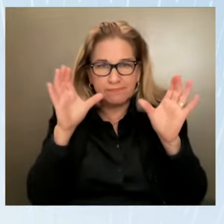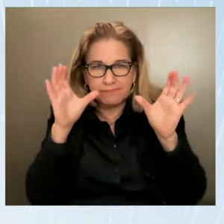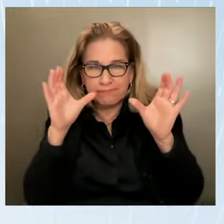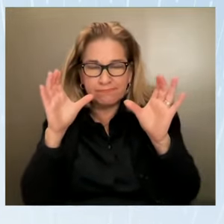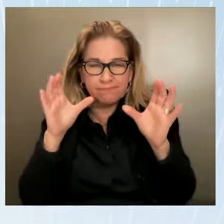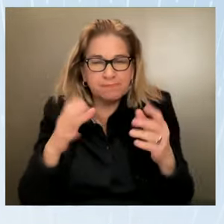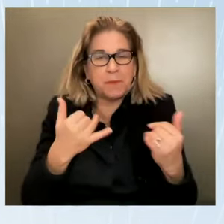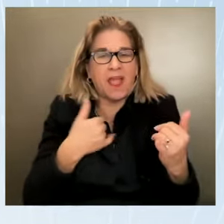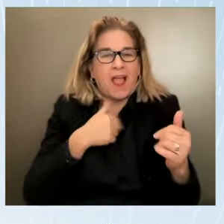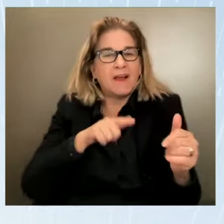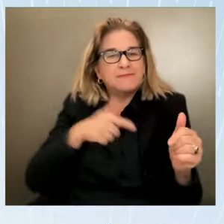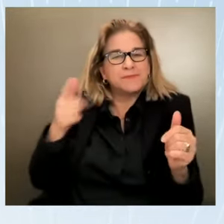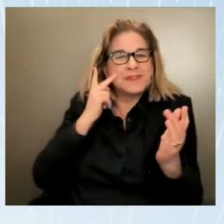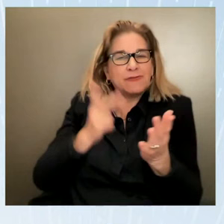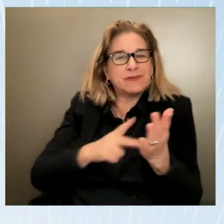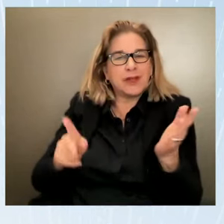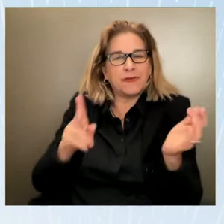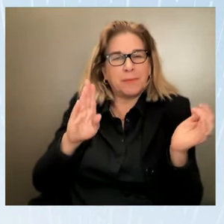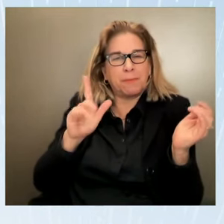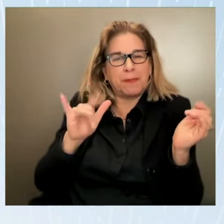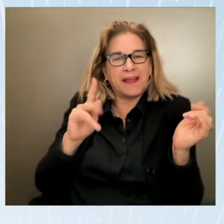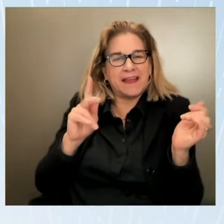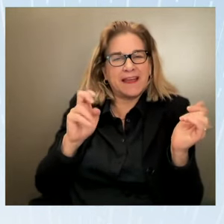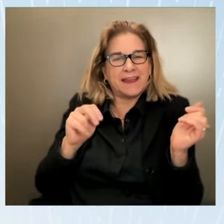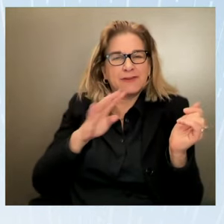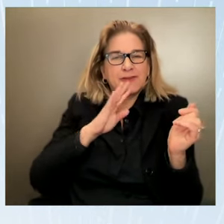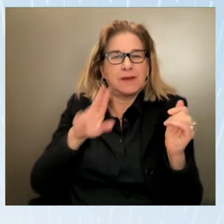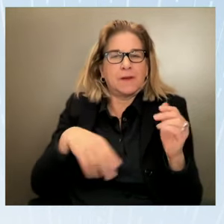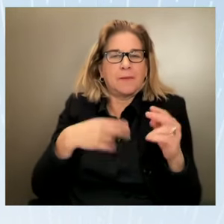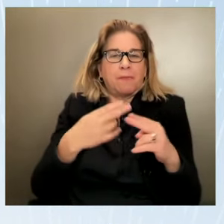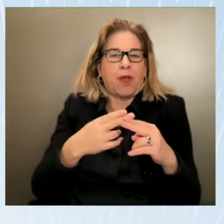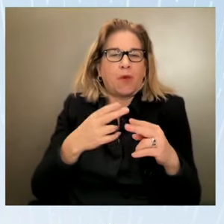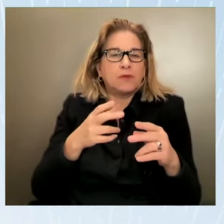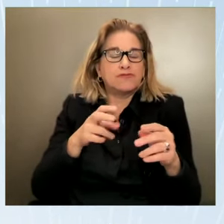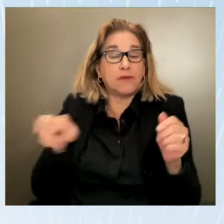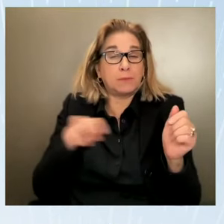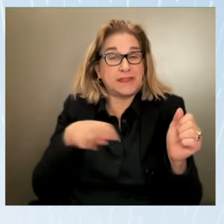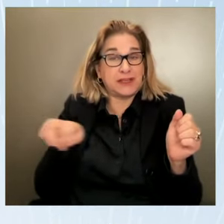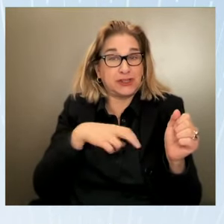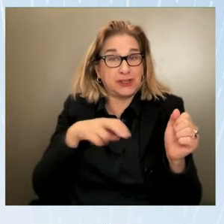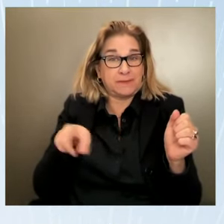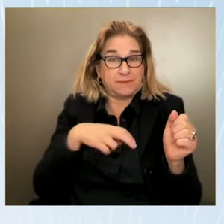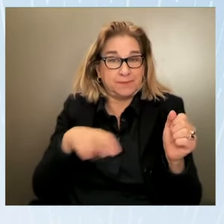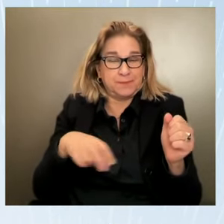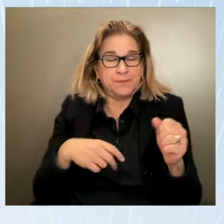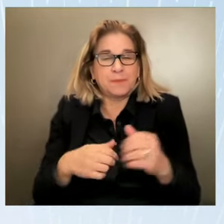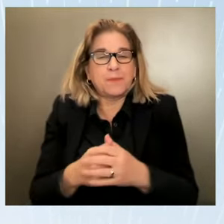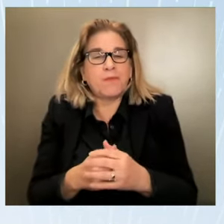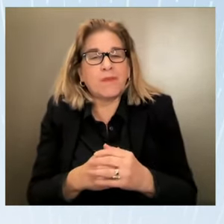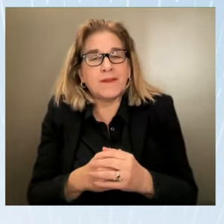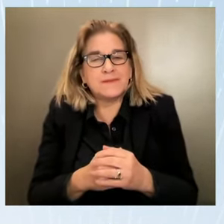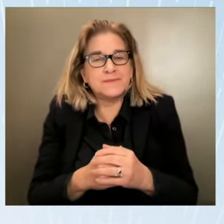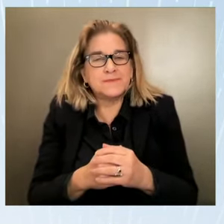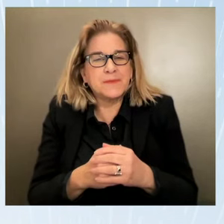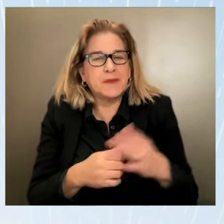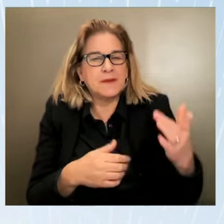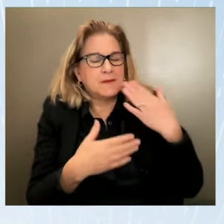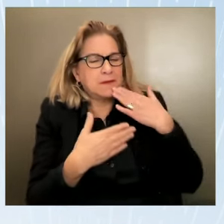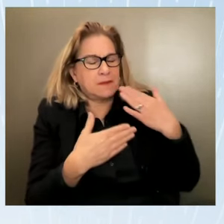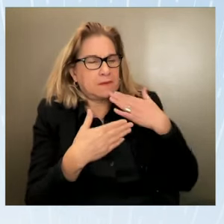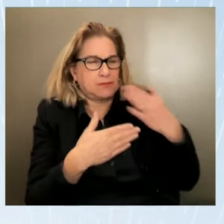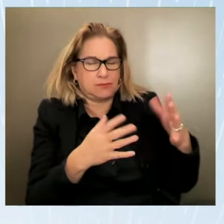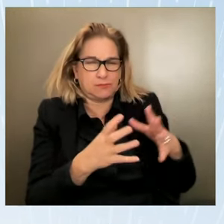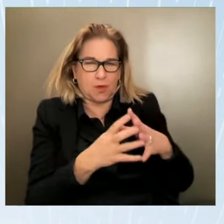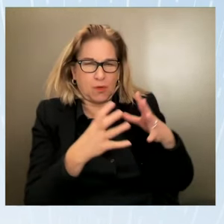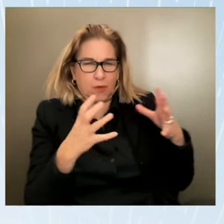the terrific work. And let me add my congratulations to the award recipients today. I think we're here mindful that the work we're